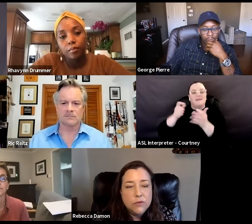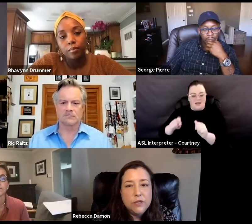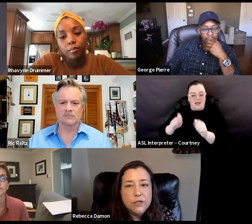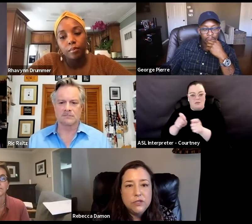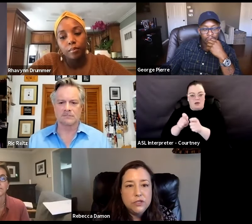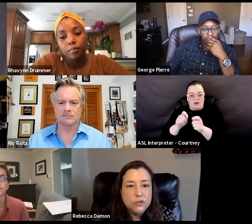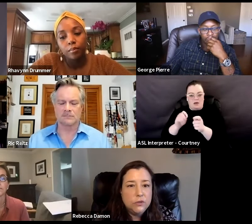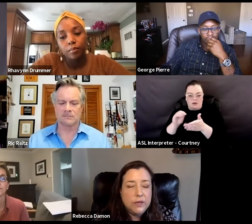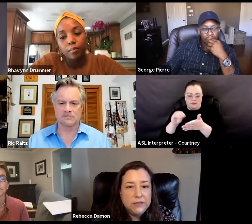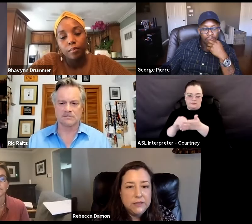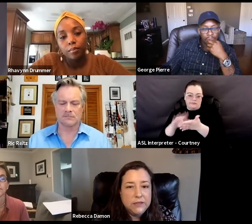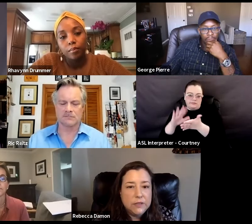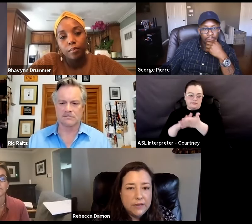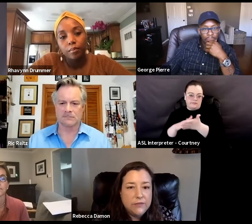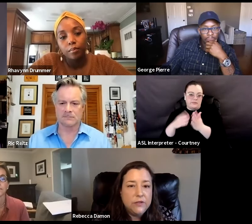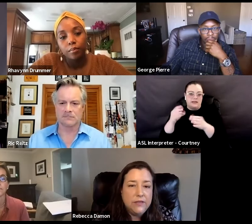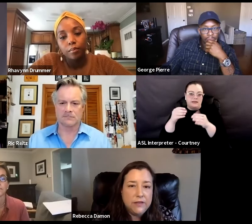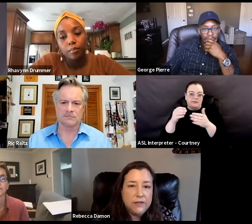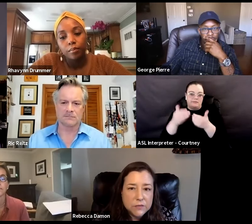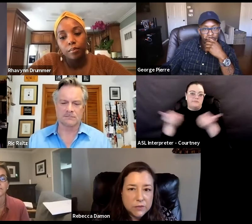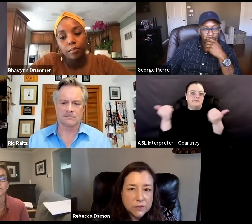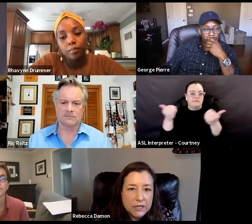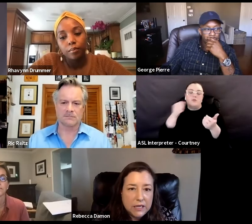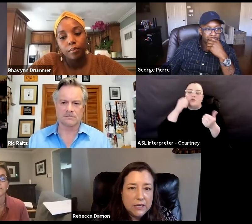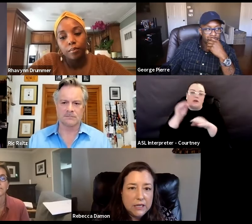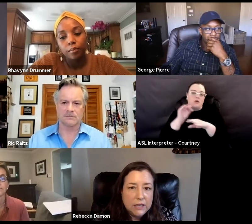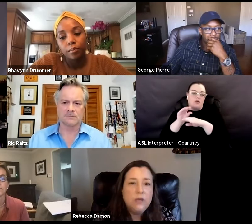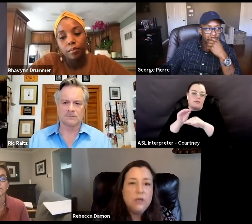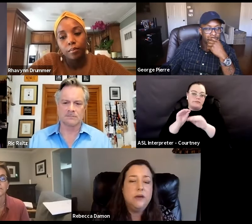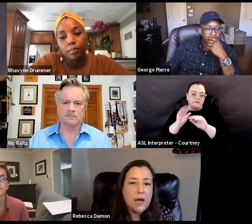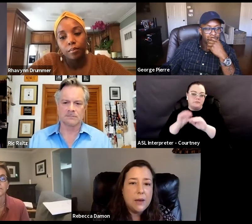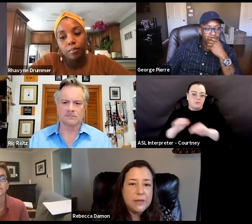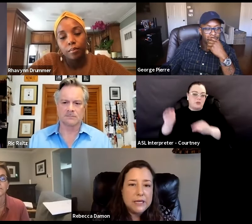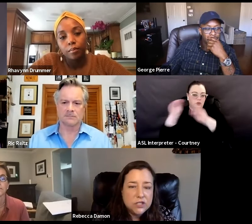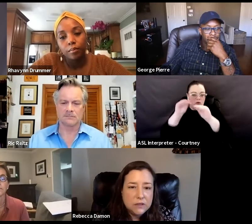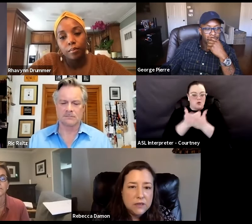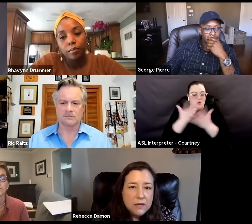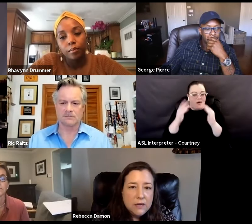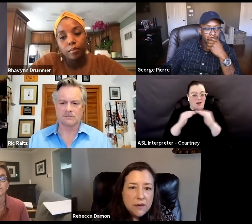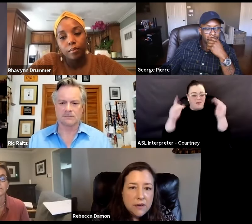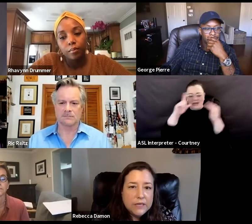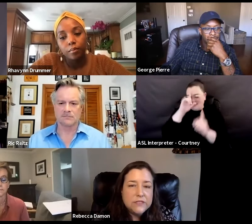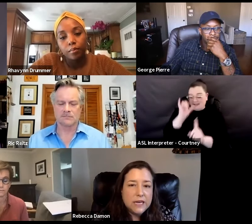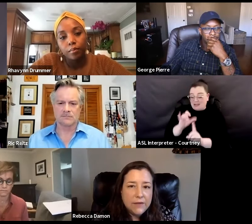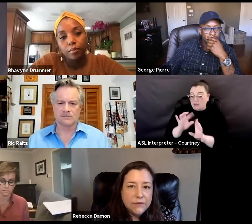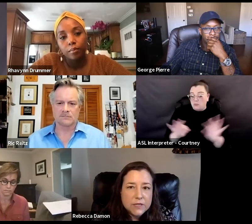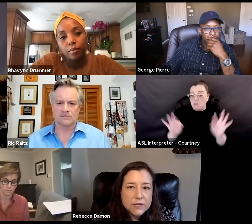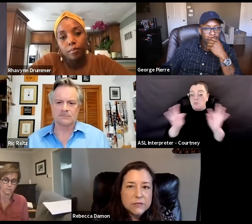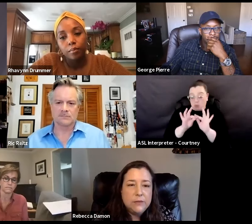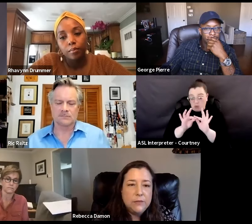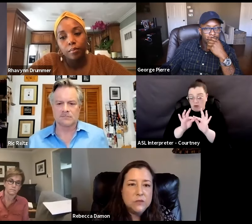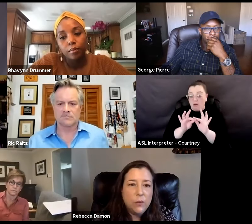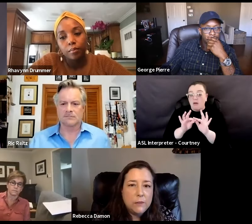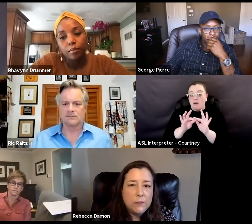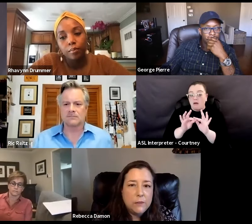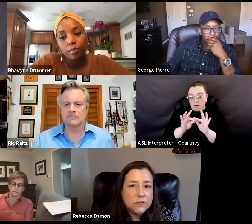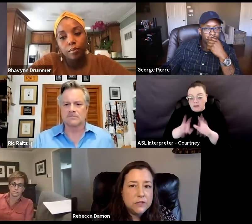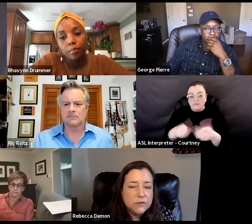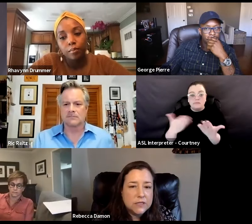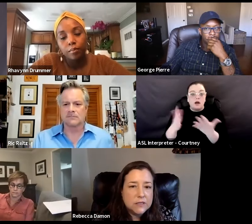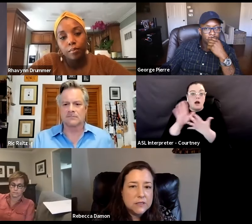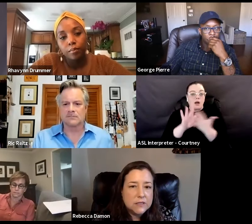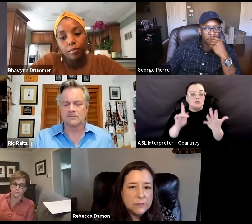isn't moving you to a different level. And I think that that's really an important accommodation that we of SAG-AFTRA has made, because we want